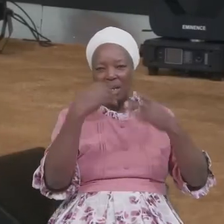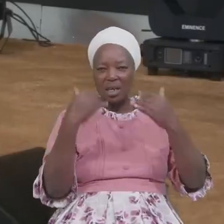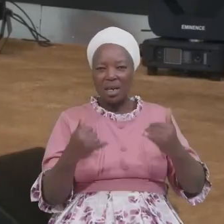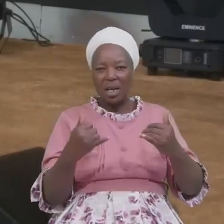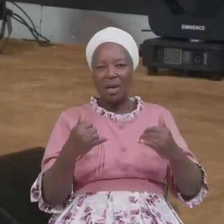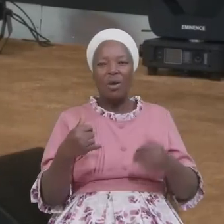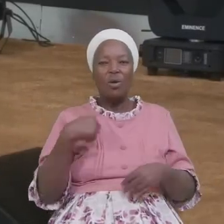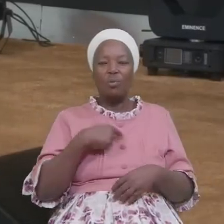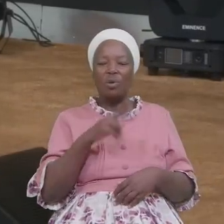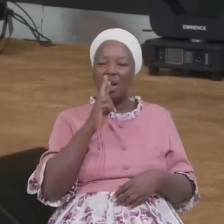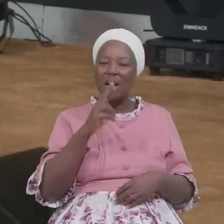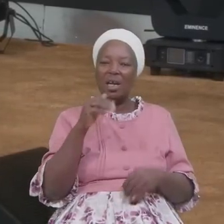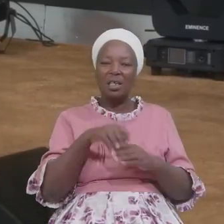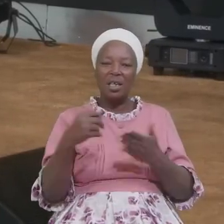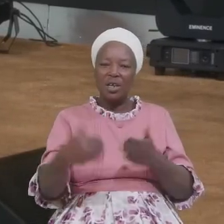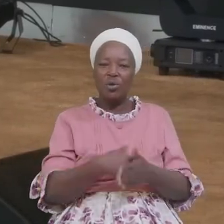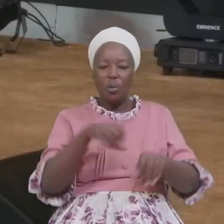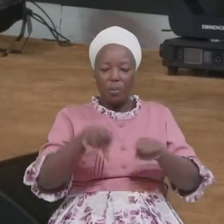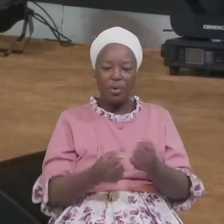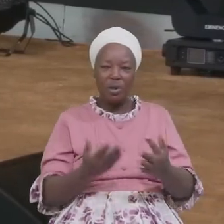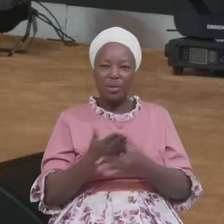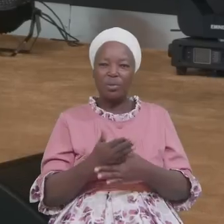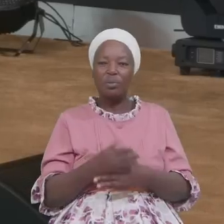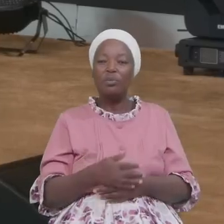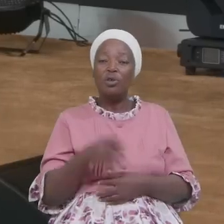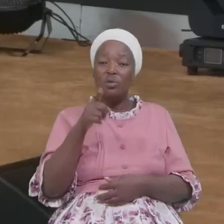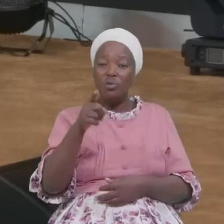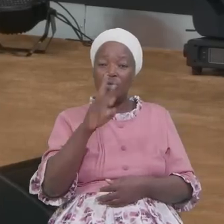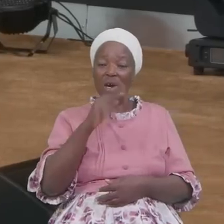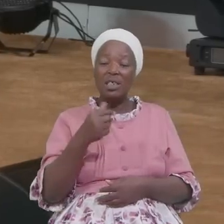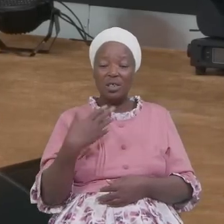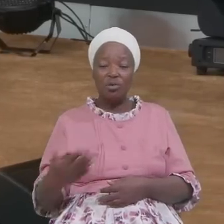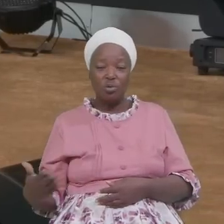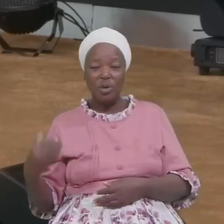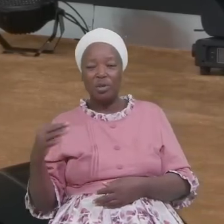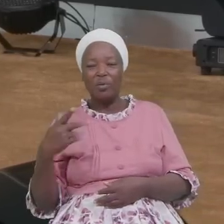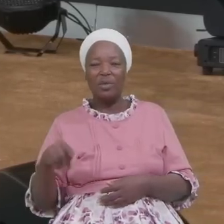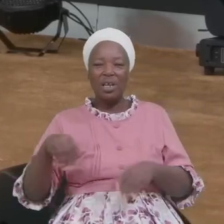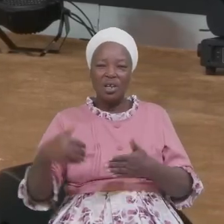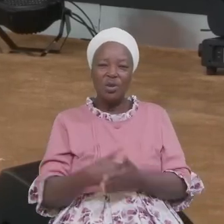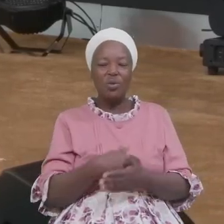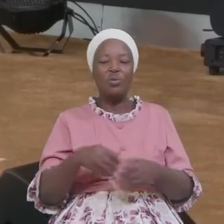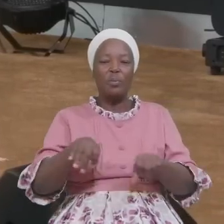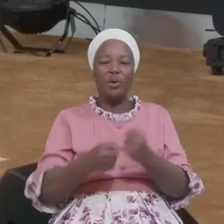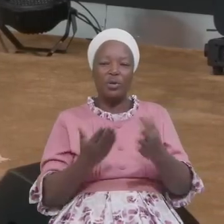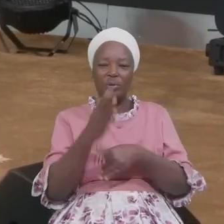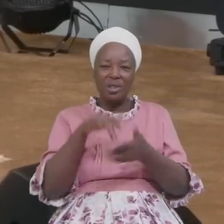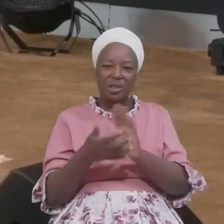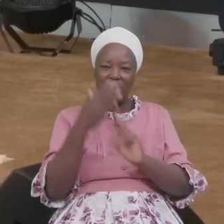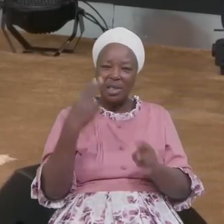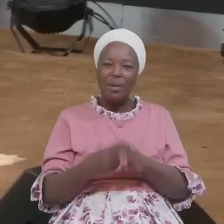of a new breakthrough. You are at the threshold of a new breakthrough, and you have